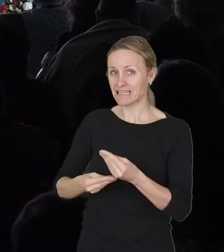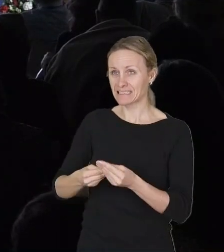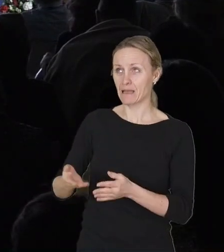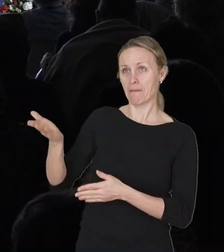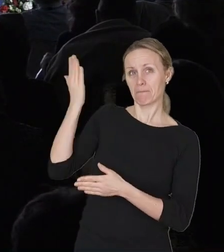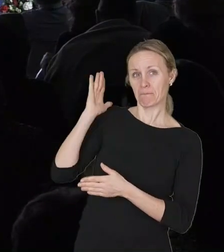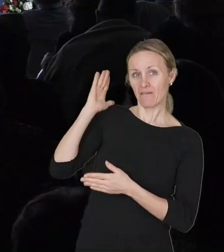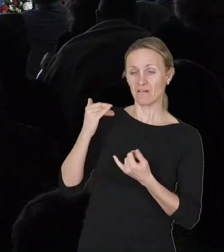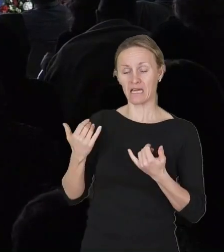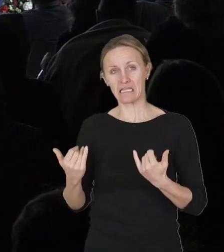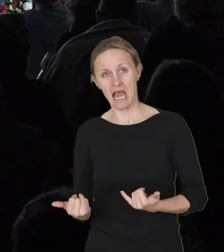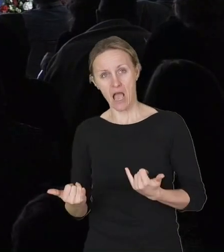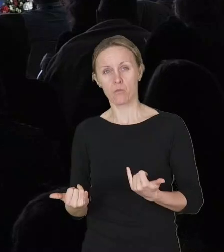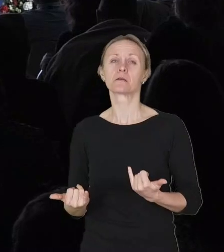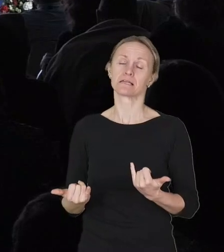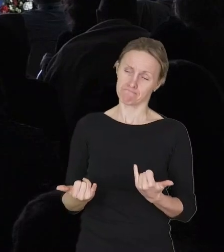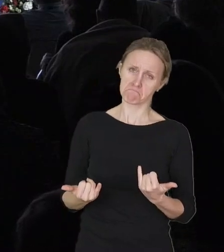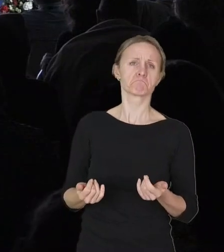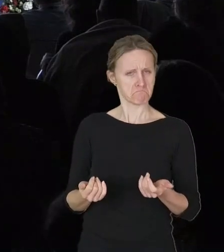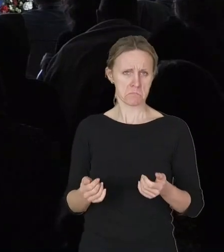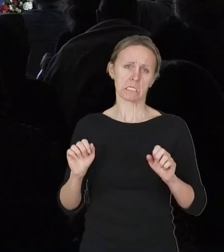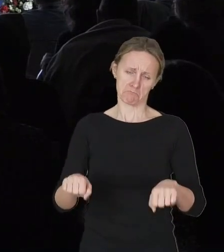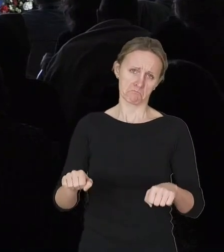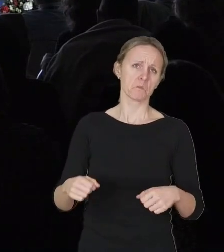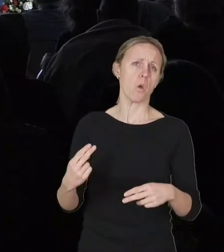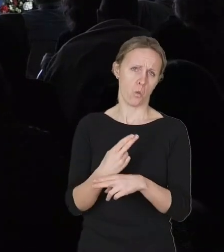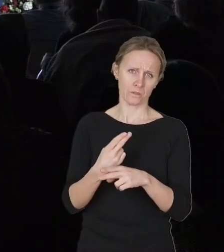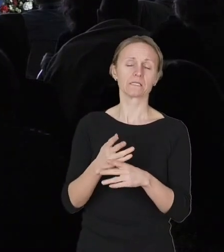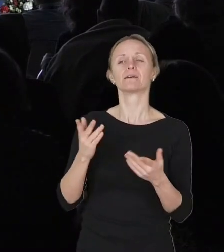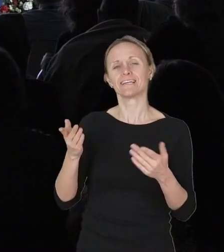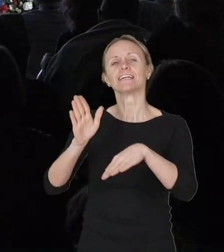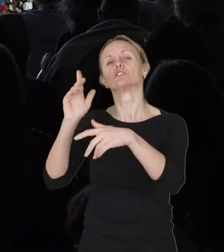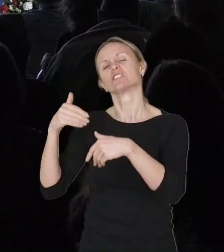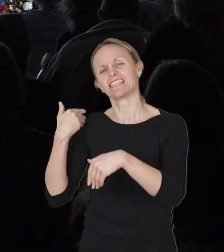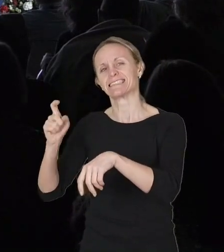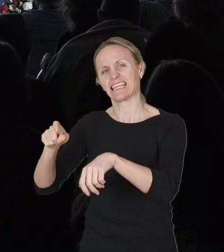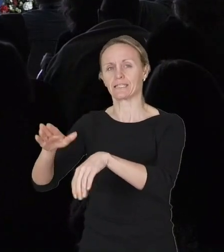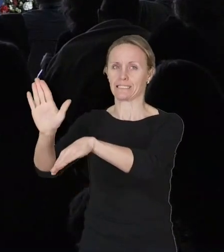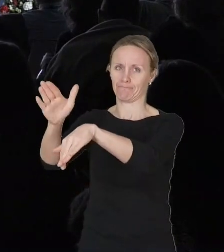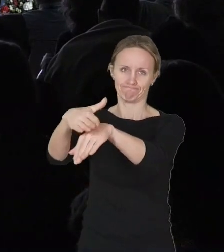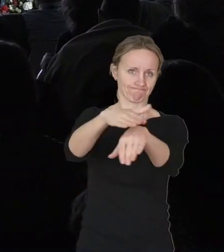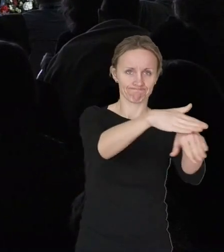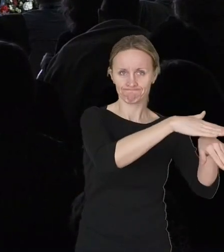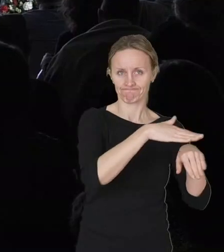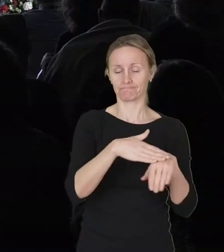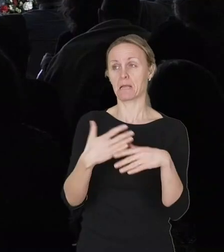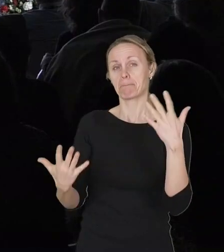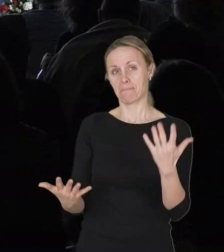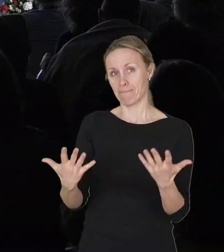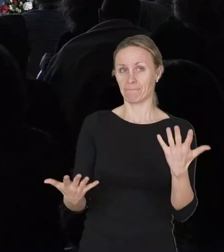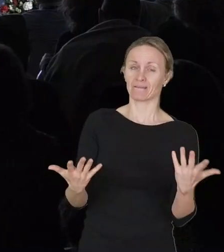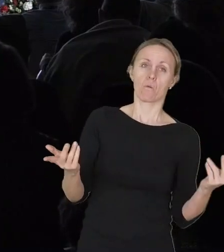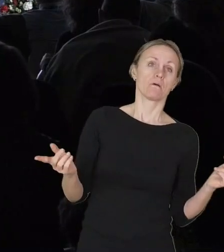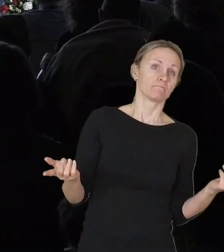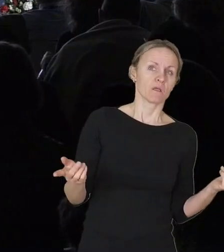the European Union? If something is missing, like let us suggest this fifth freedom, what should be the purpose of this?